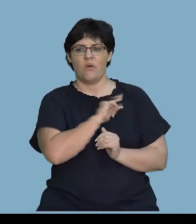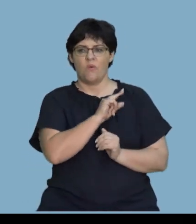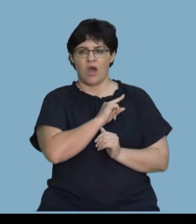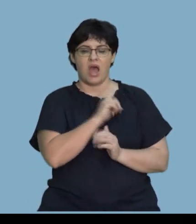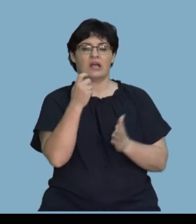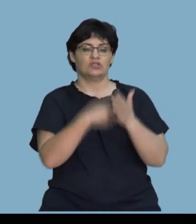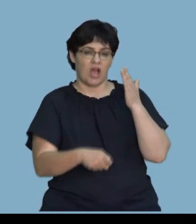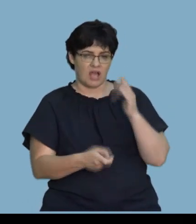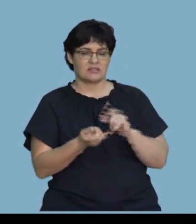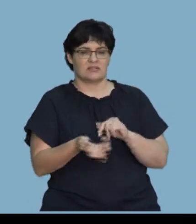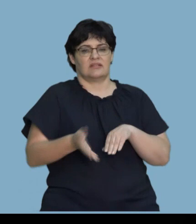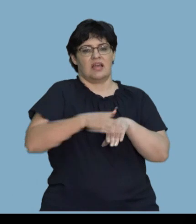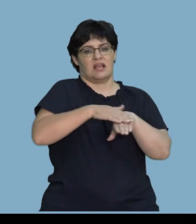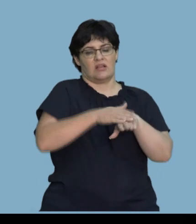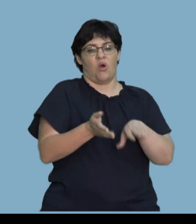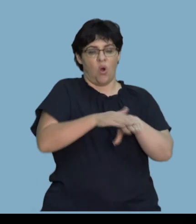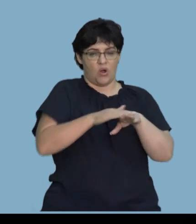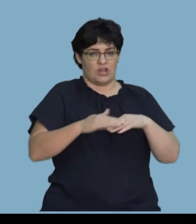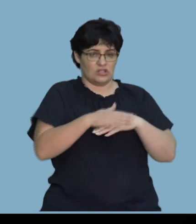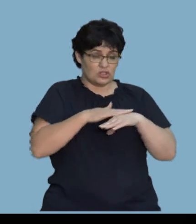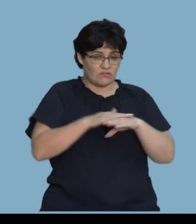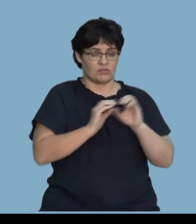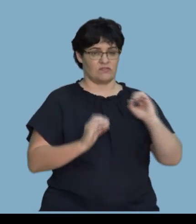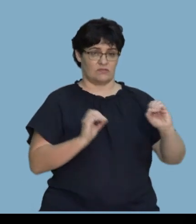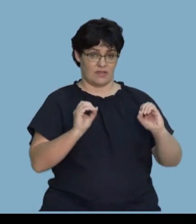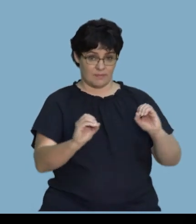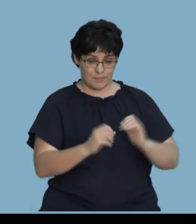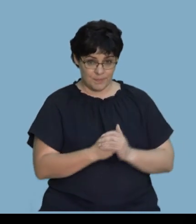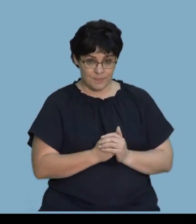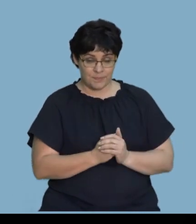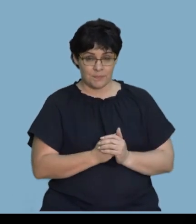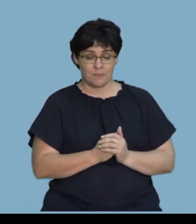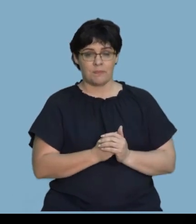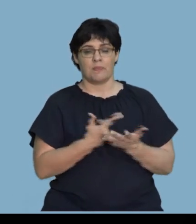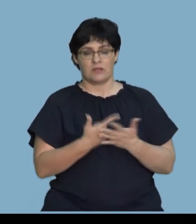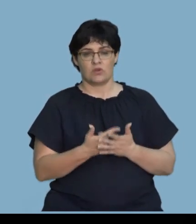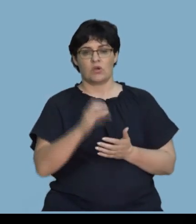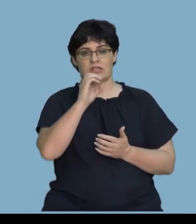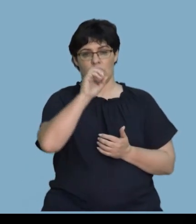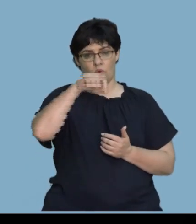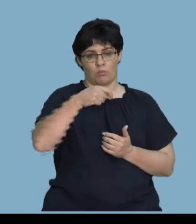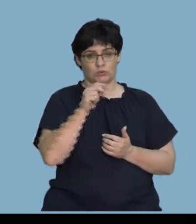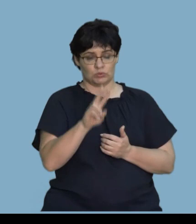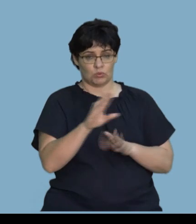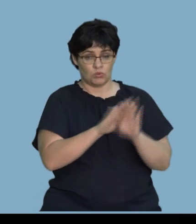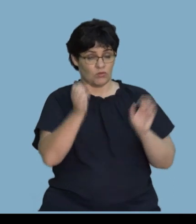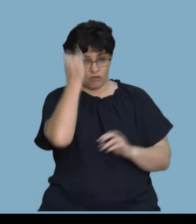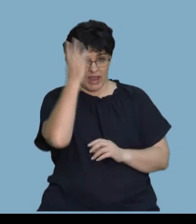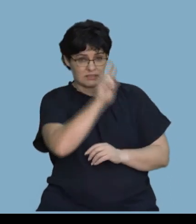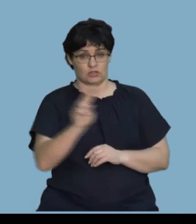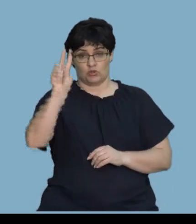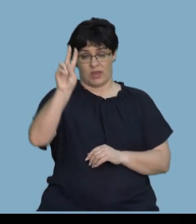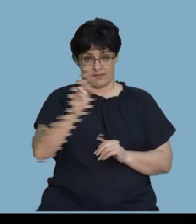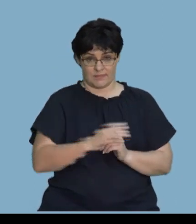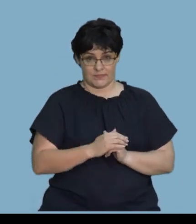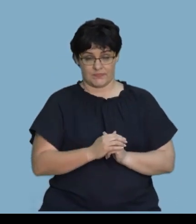actually accumulates on the surface of the sphere, okay? Right, so this is 0,2. Do not forget to square that. Okay,